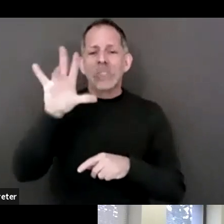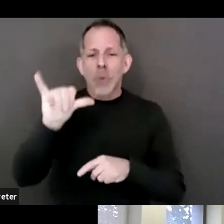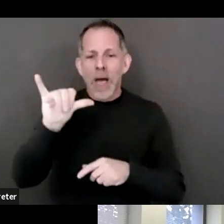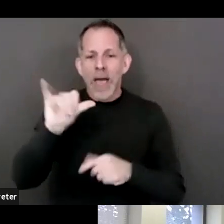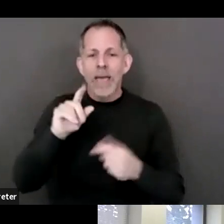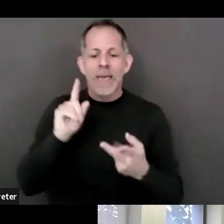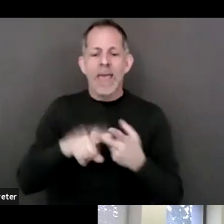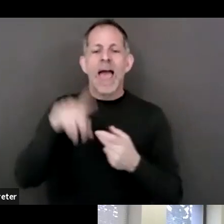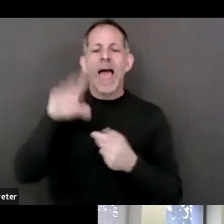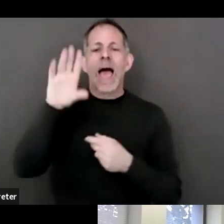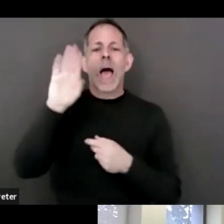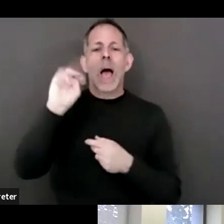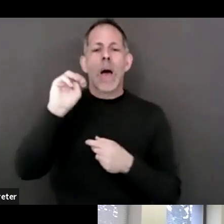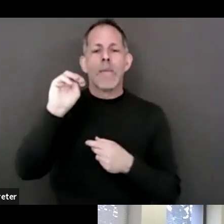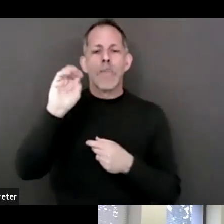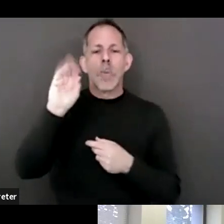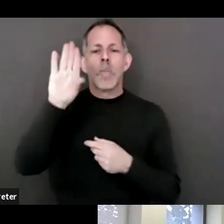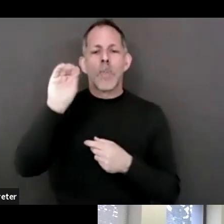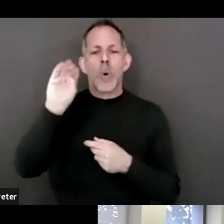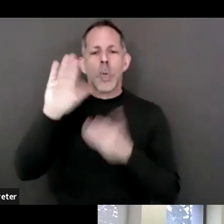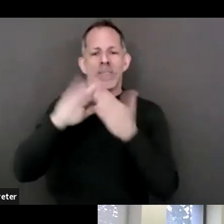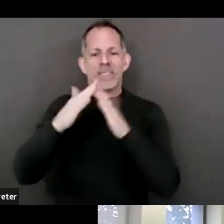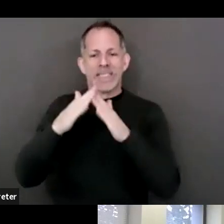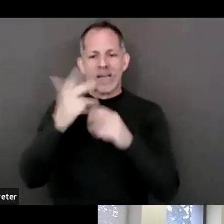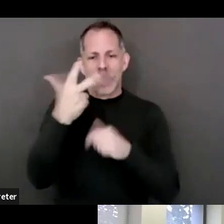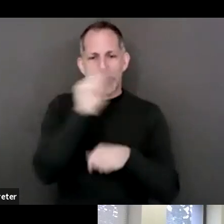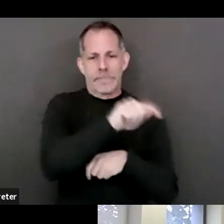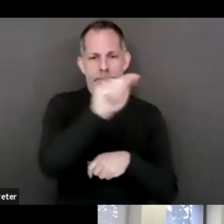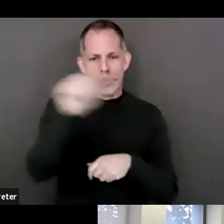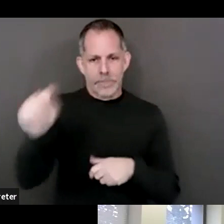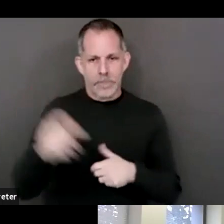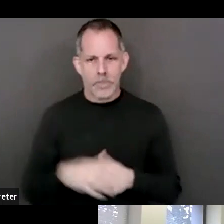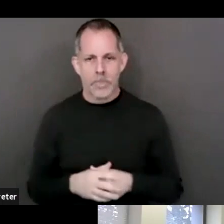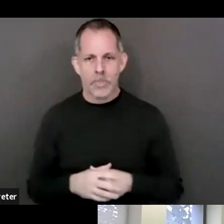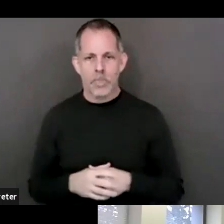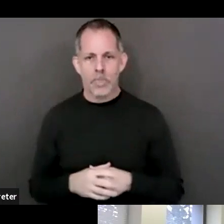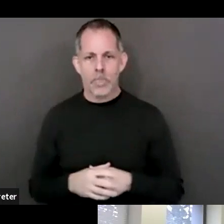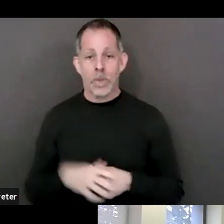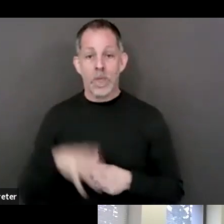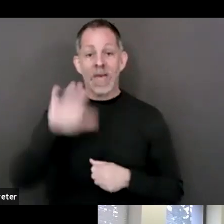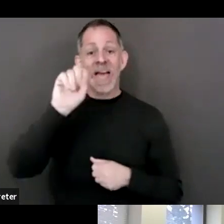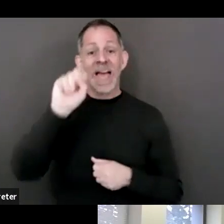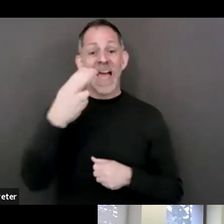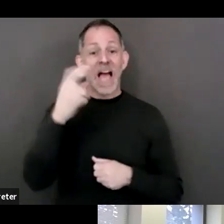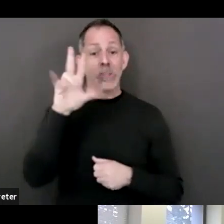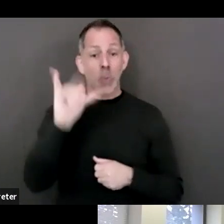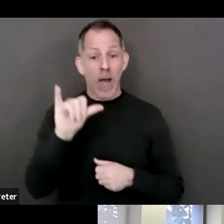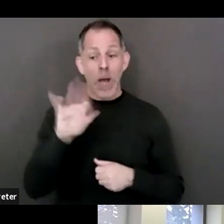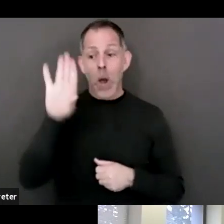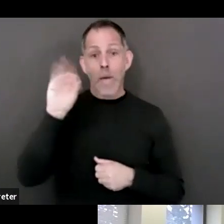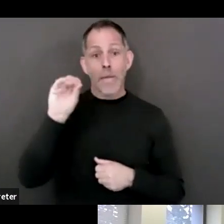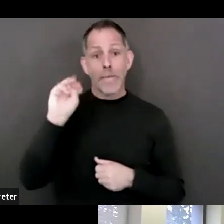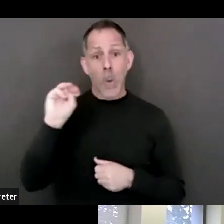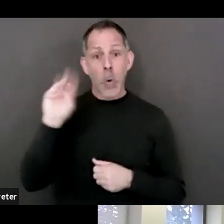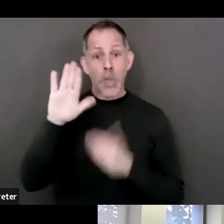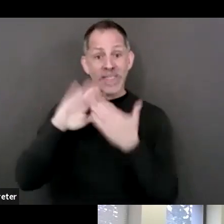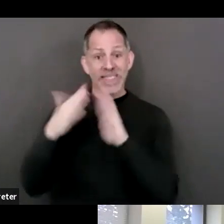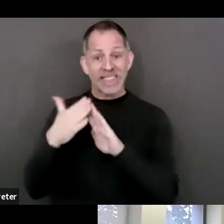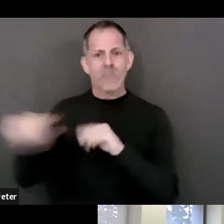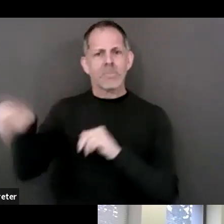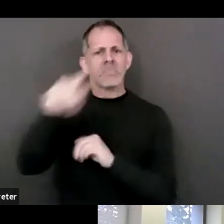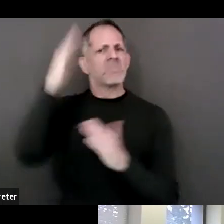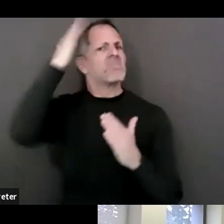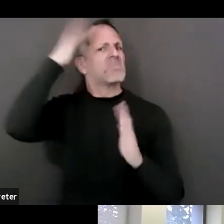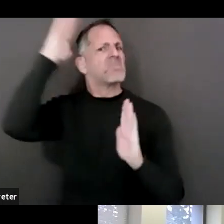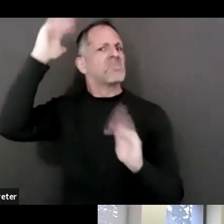sign up for either Boom City or Ashway, they know that they're signing up for Johnson & Johnson. When we establish the clinics, we let